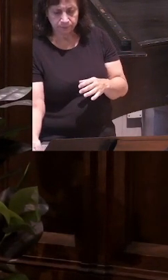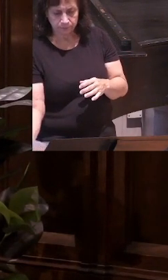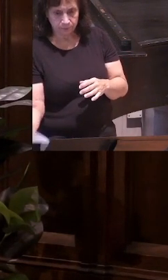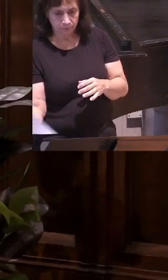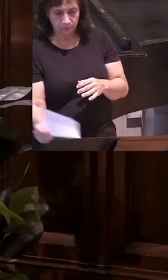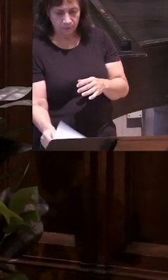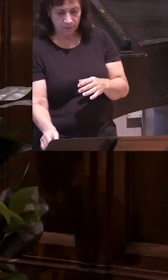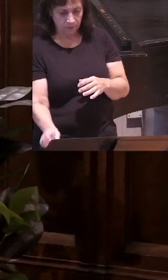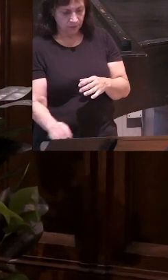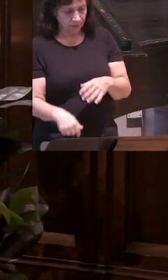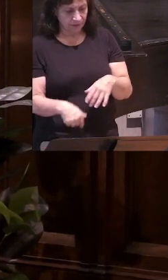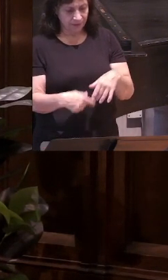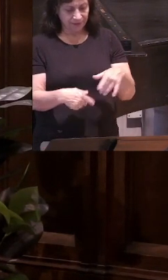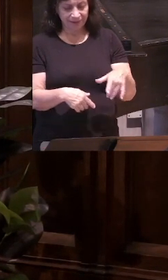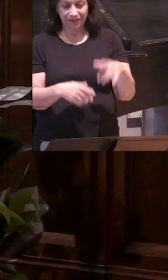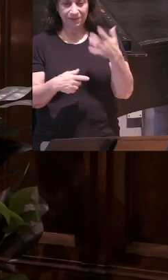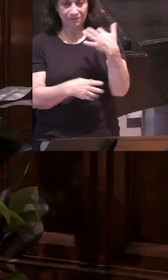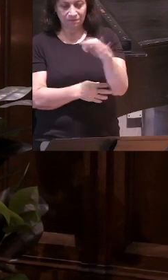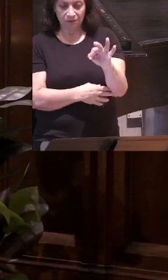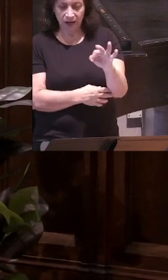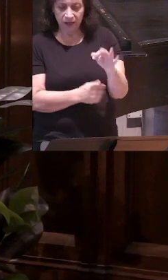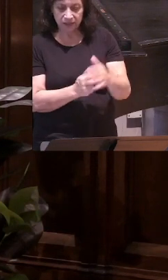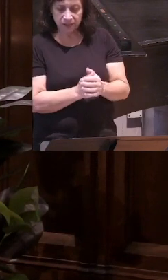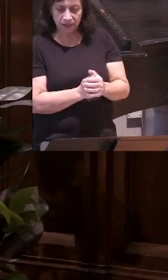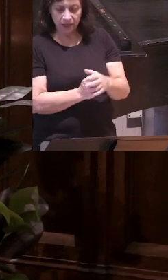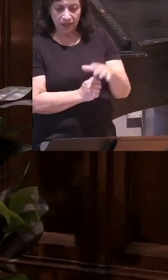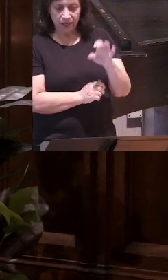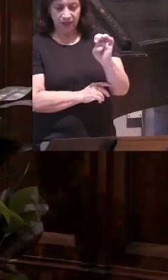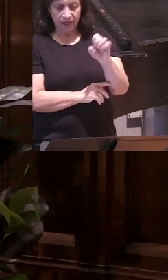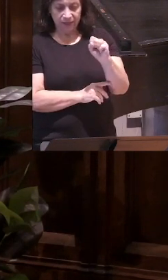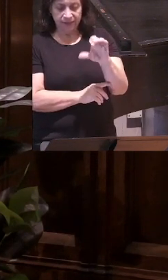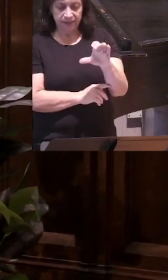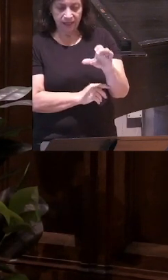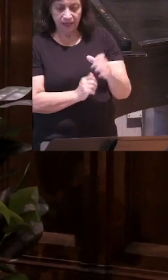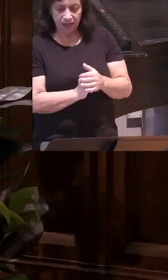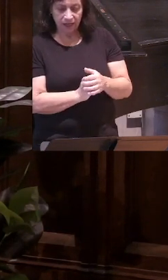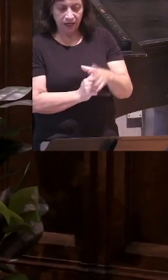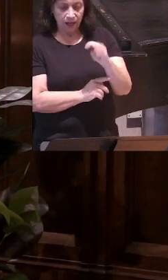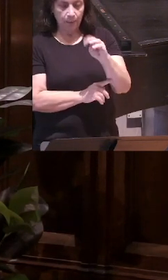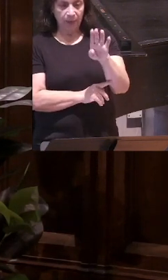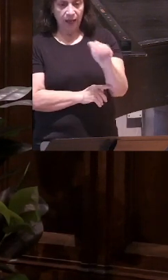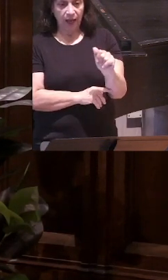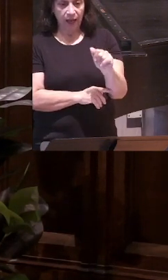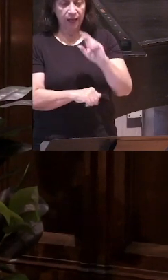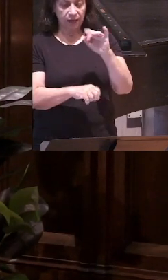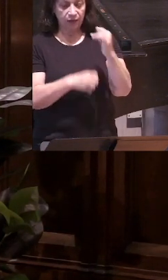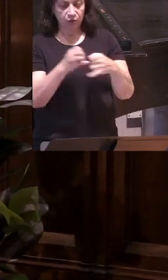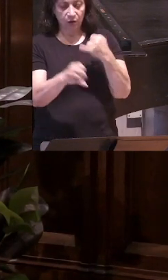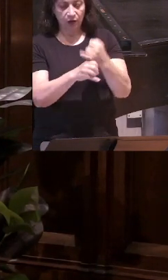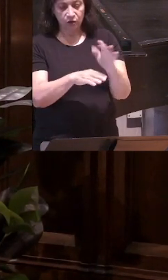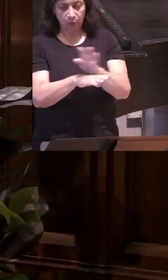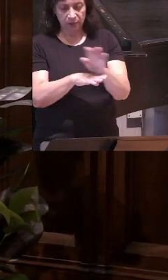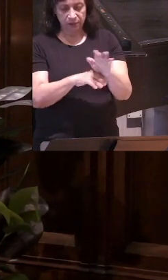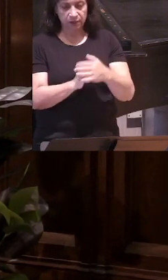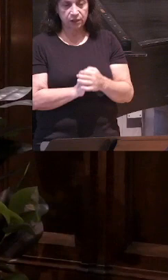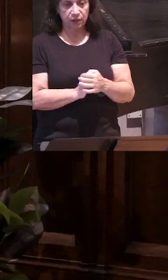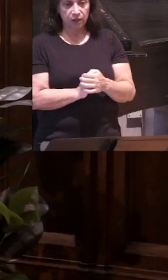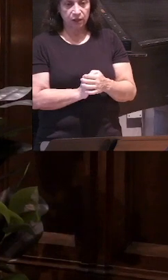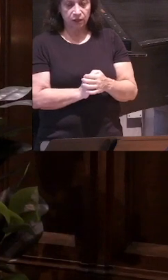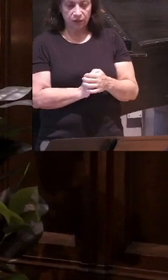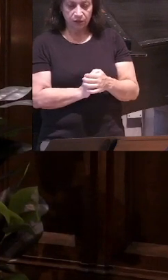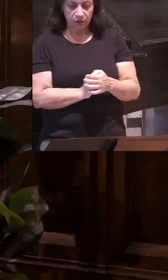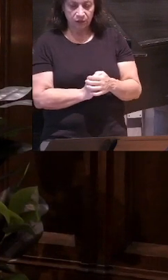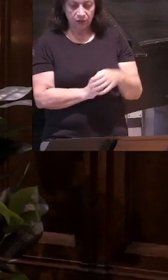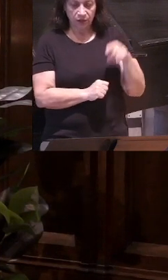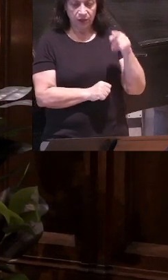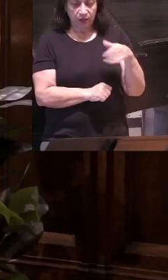de Rouen, France, an MBA in international business. He held